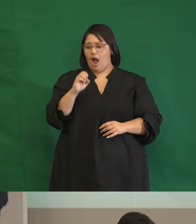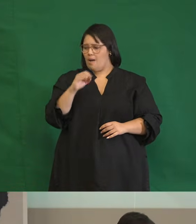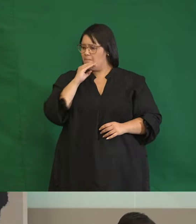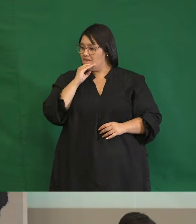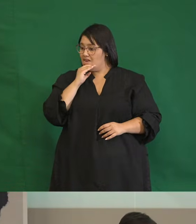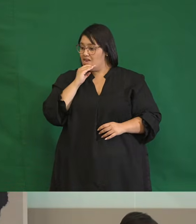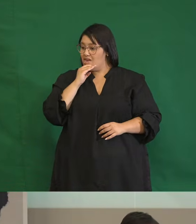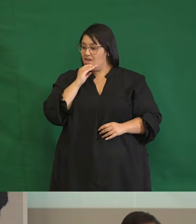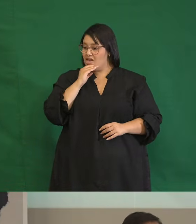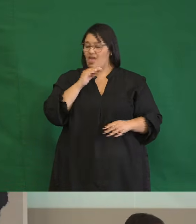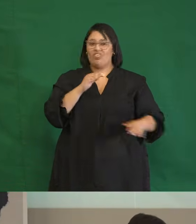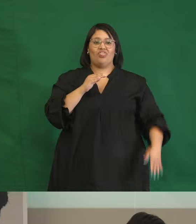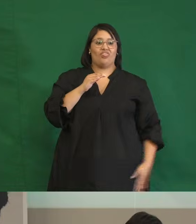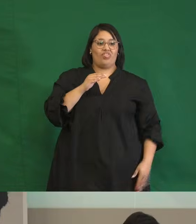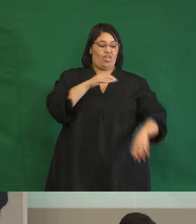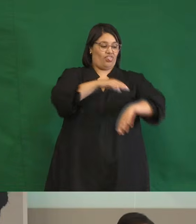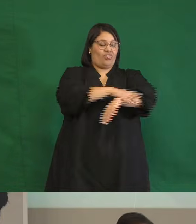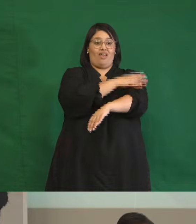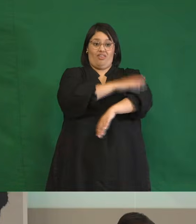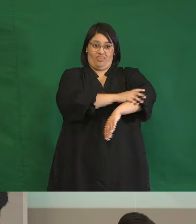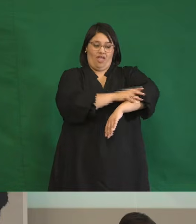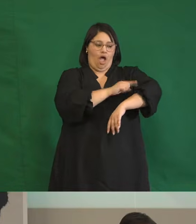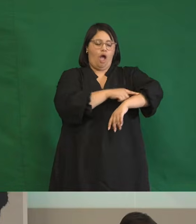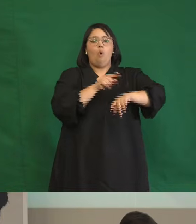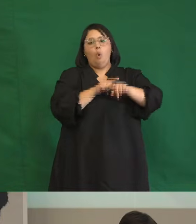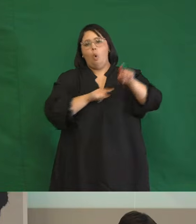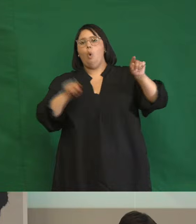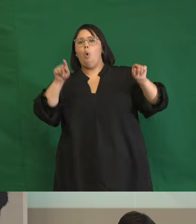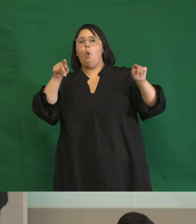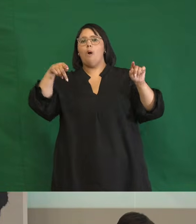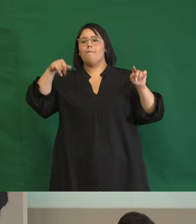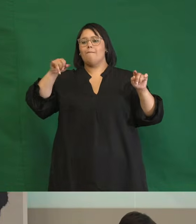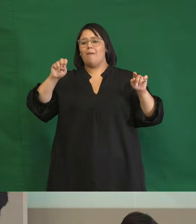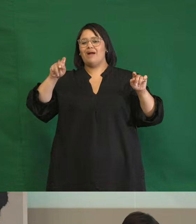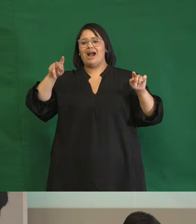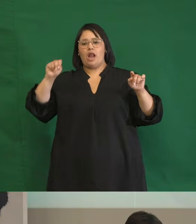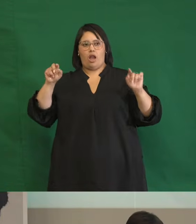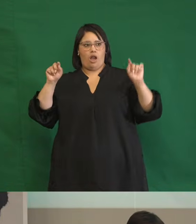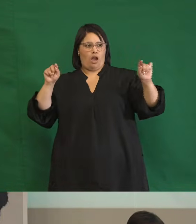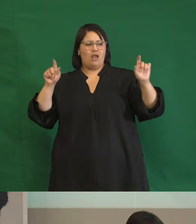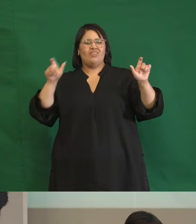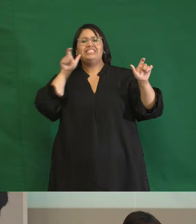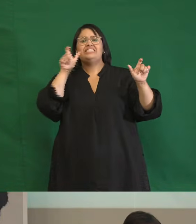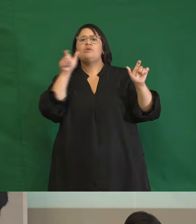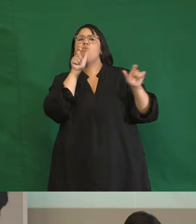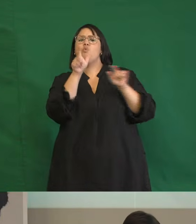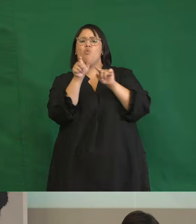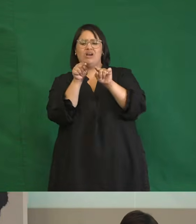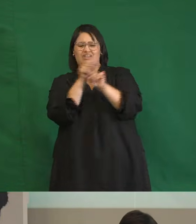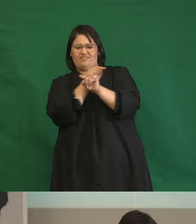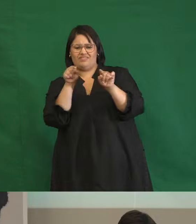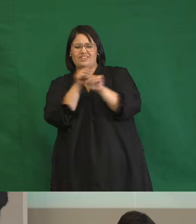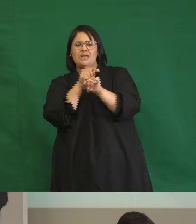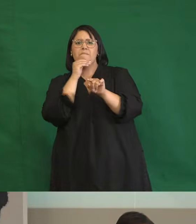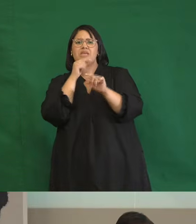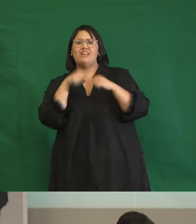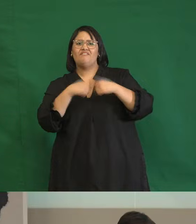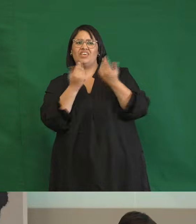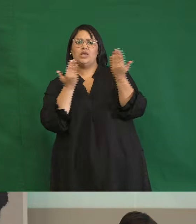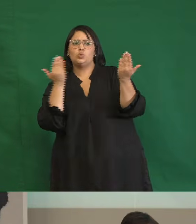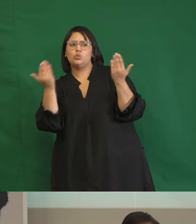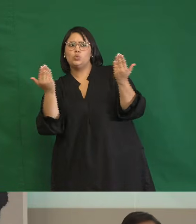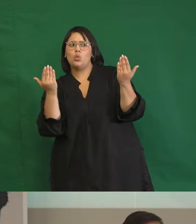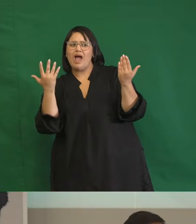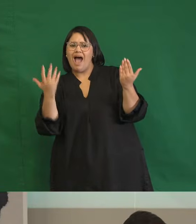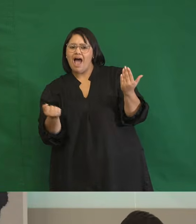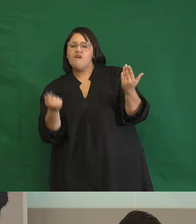also point to pumpkin, was here highlighted, and then the definition, the usage example, and also